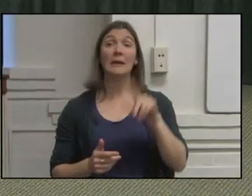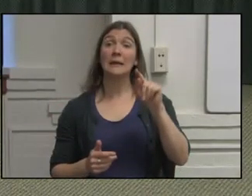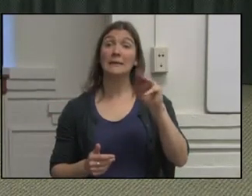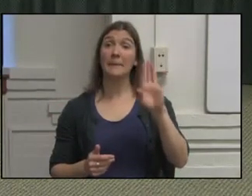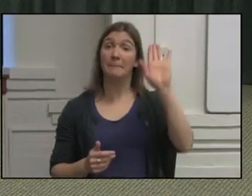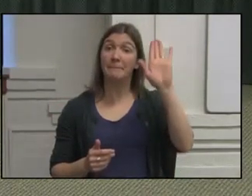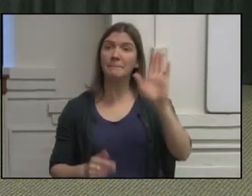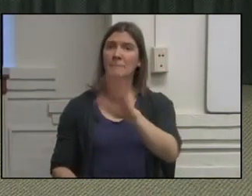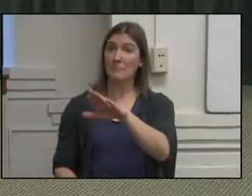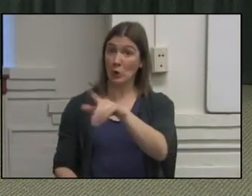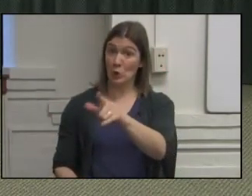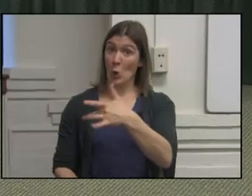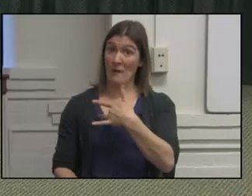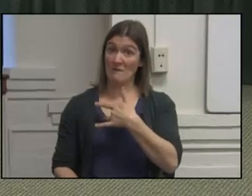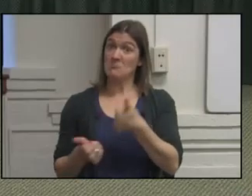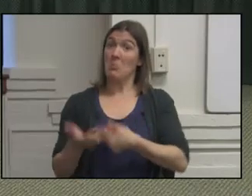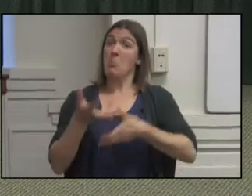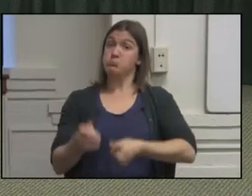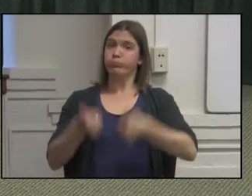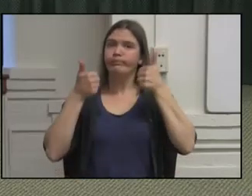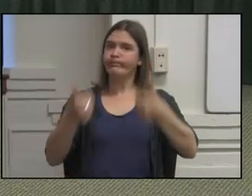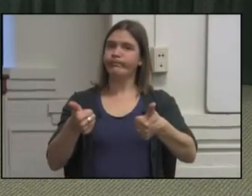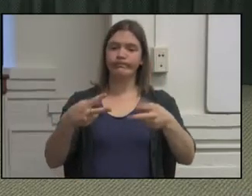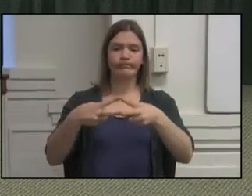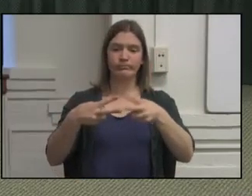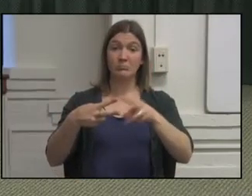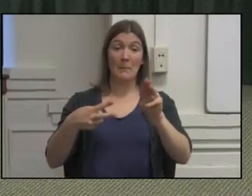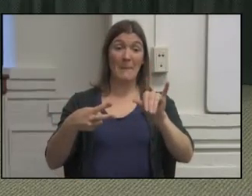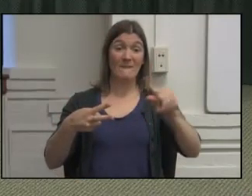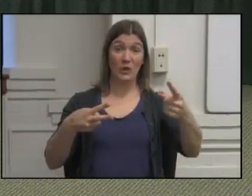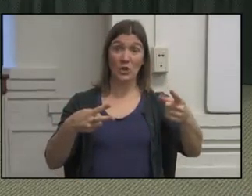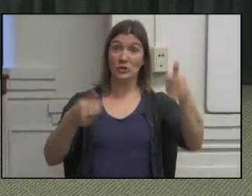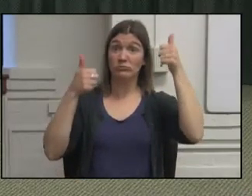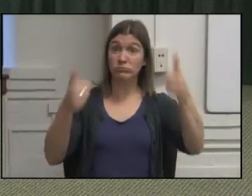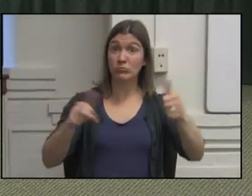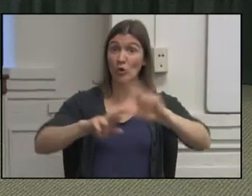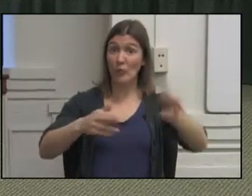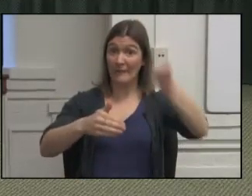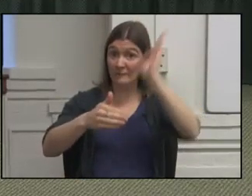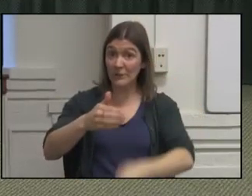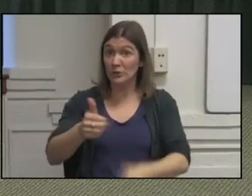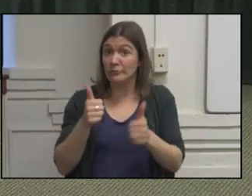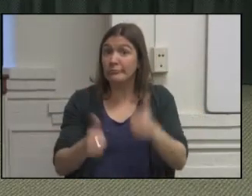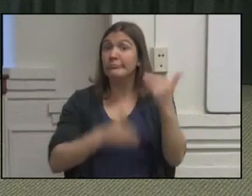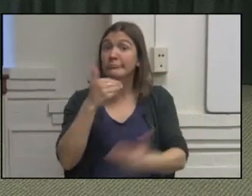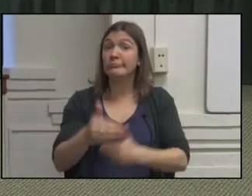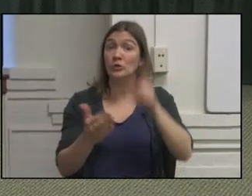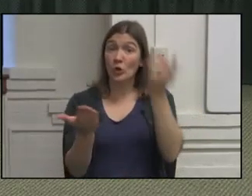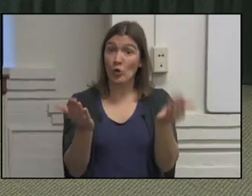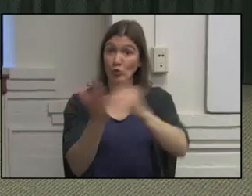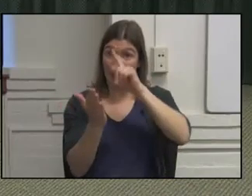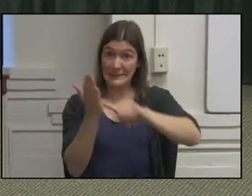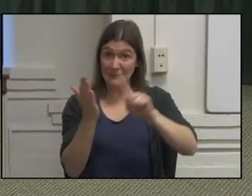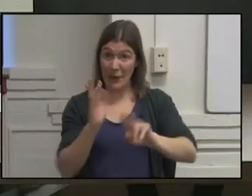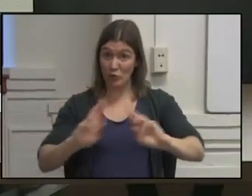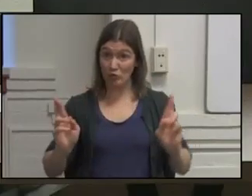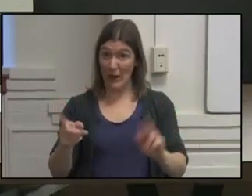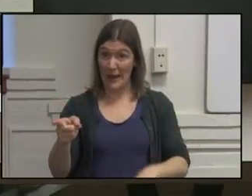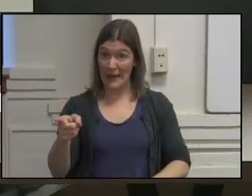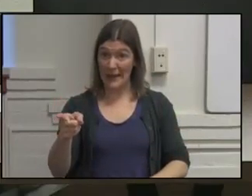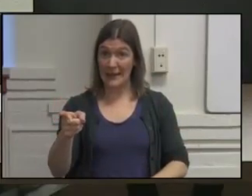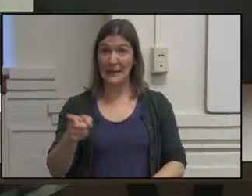I would just ask, are you feeling pretty confident that by May 1st you can have everything done and re-inspected?